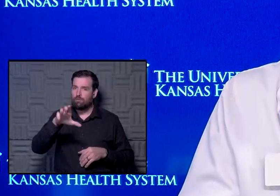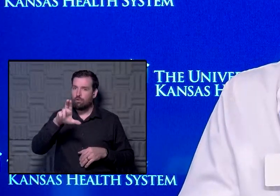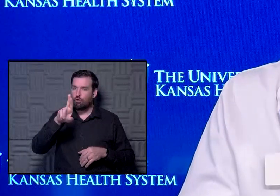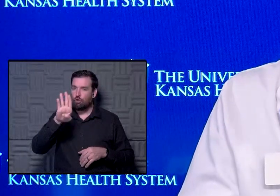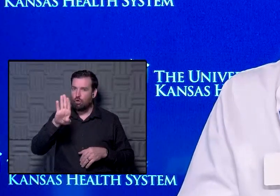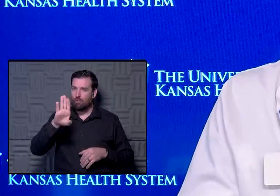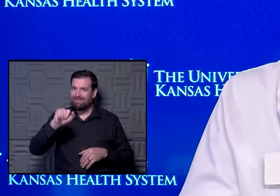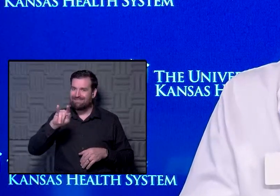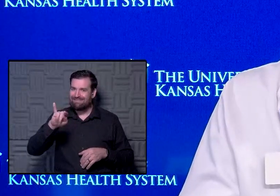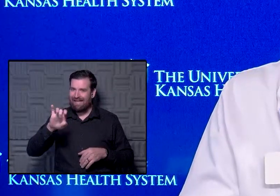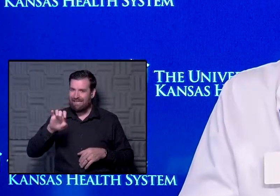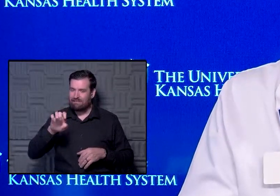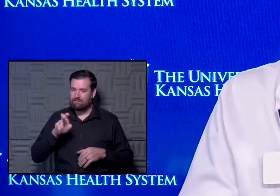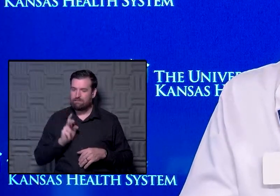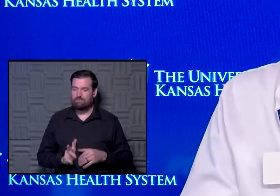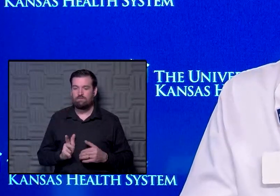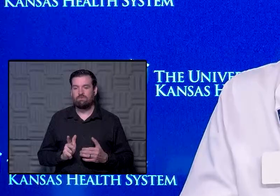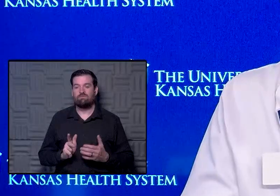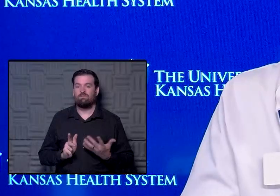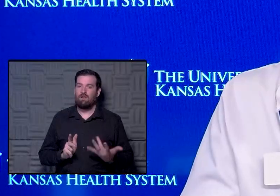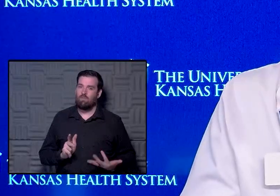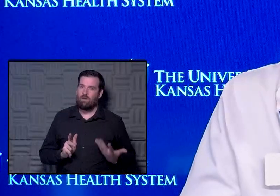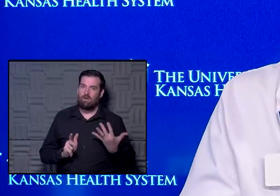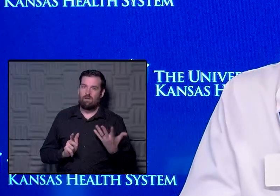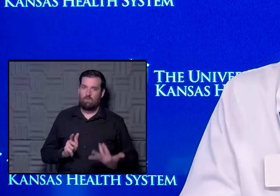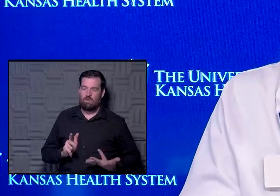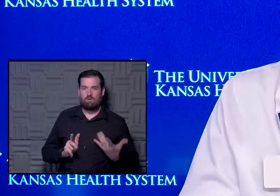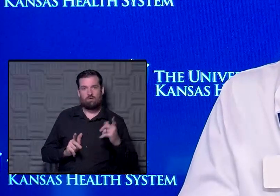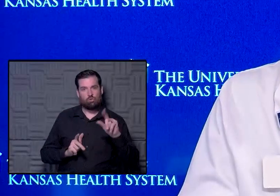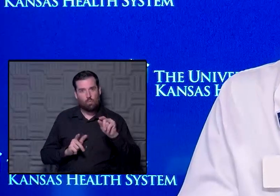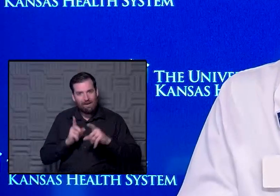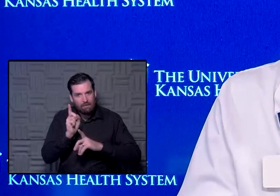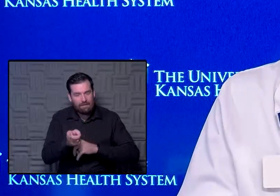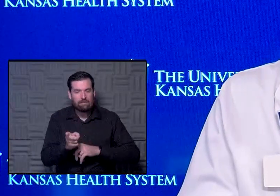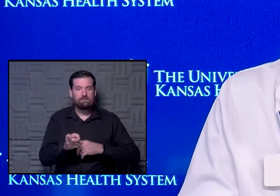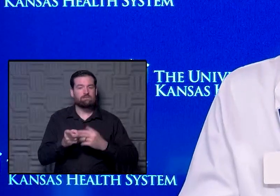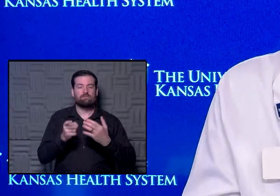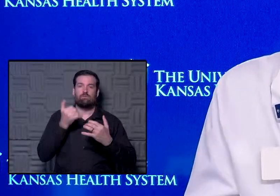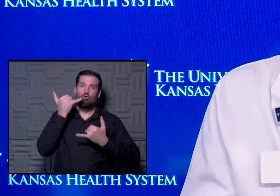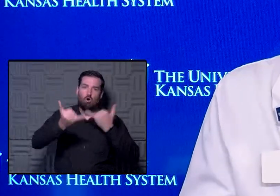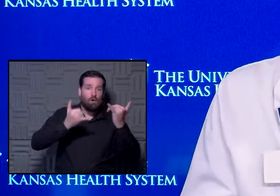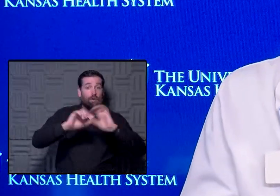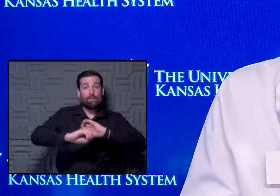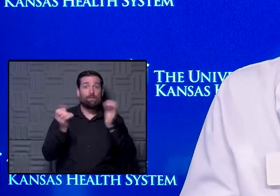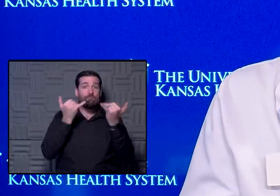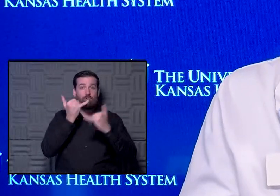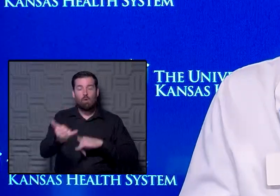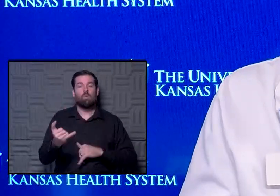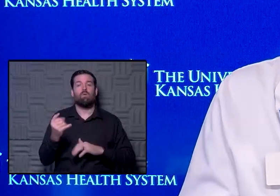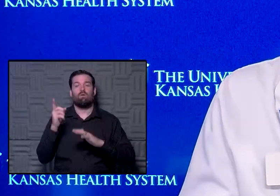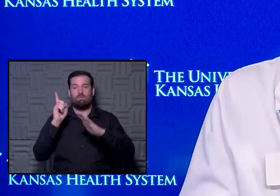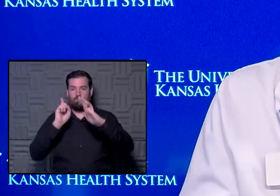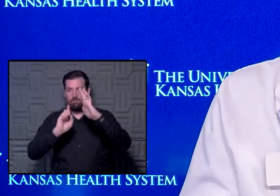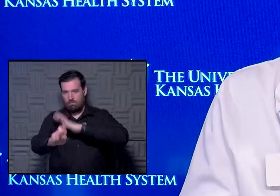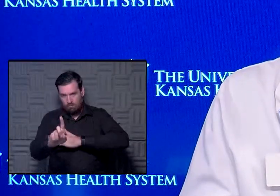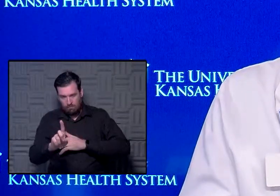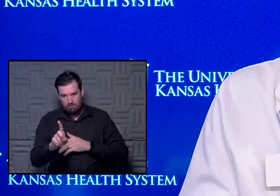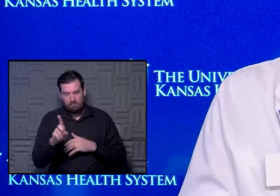delivery. And after 20 minutes of waiting and a number of phone calls and no food, did run inside.